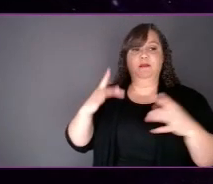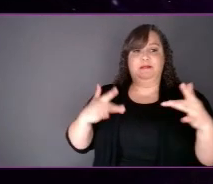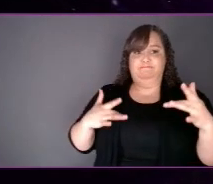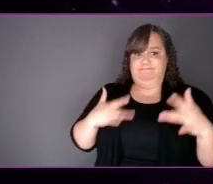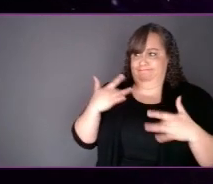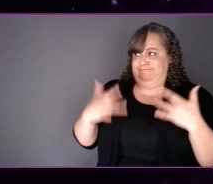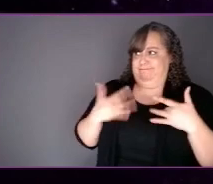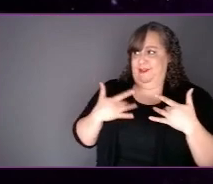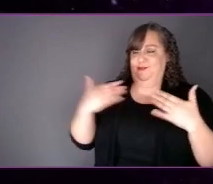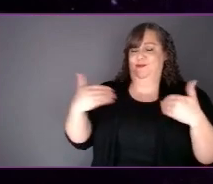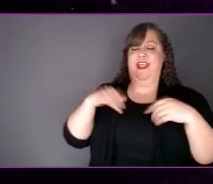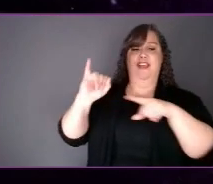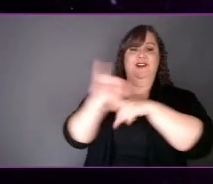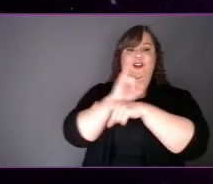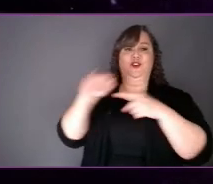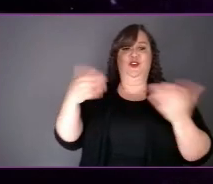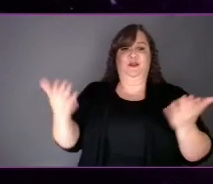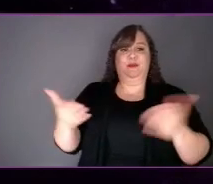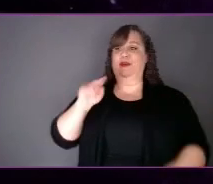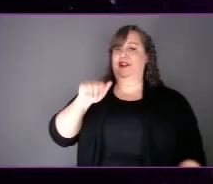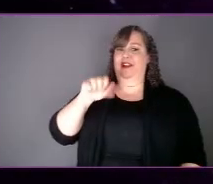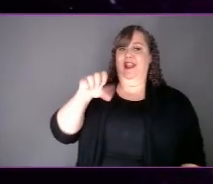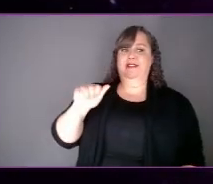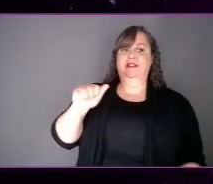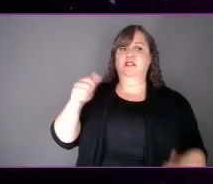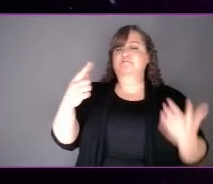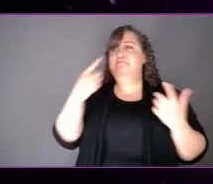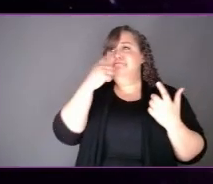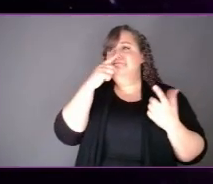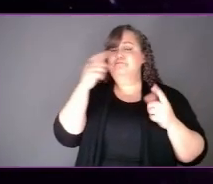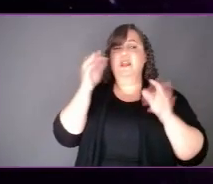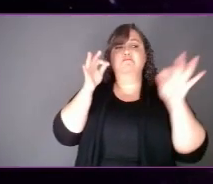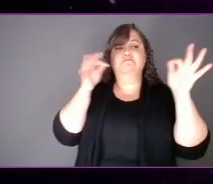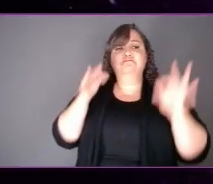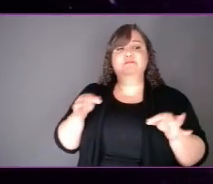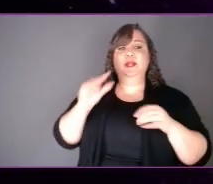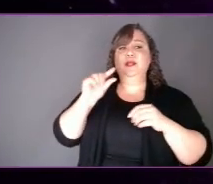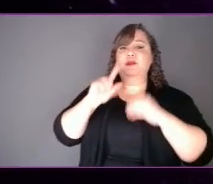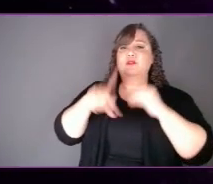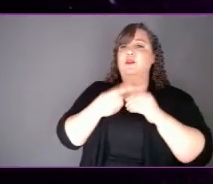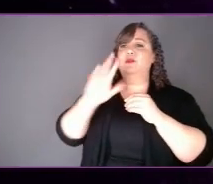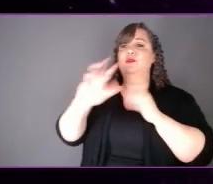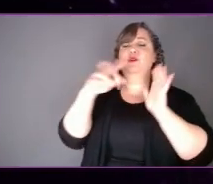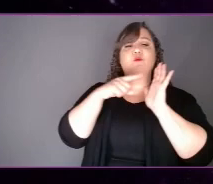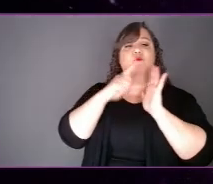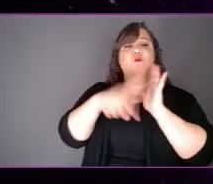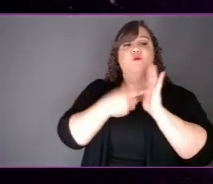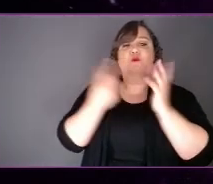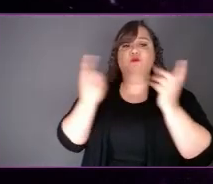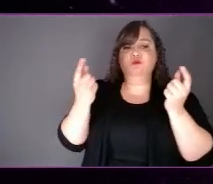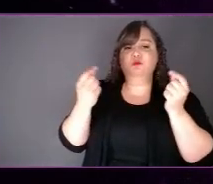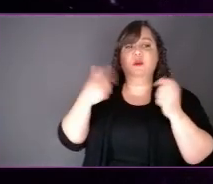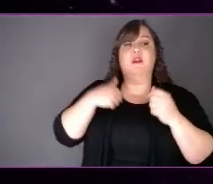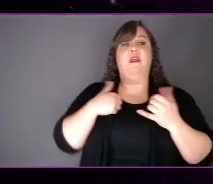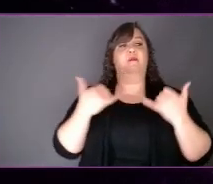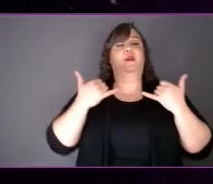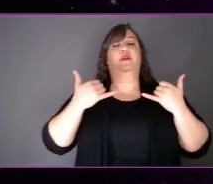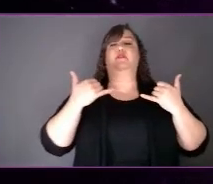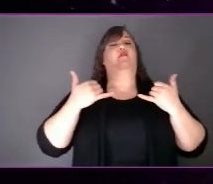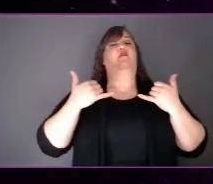Sure. So I'm currently a student airborne research program intern with NASA Armstrong,